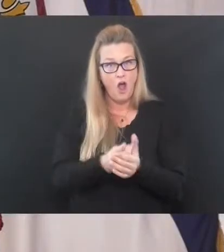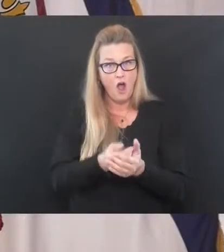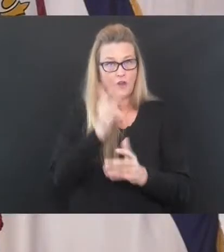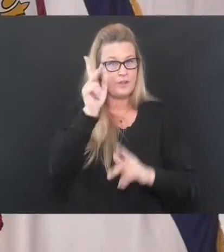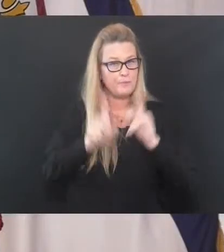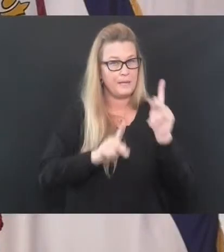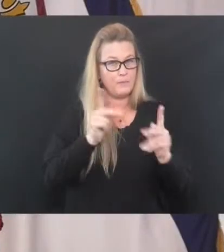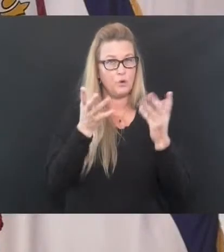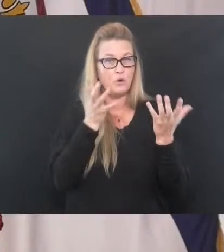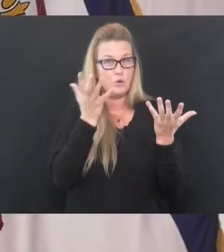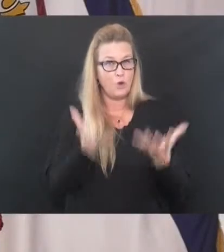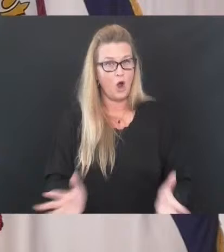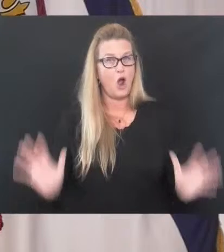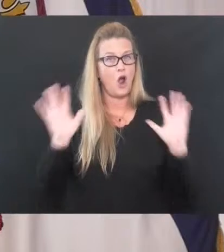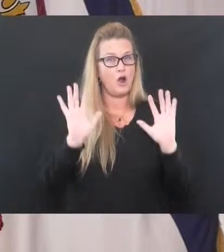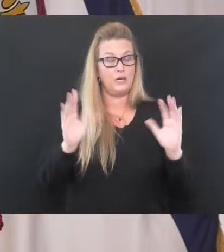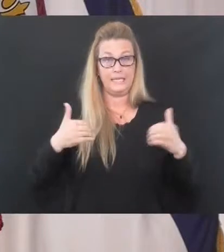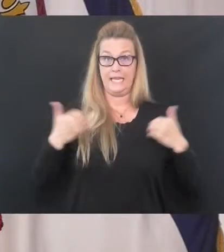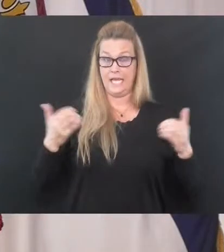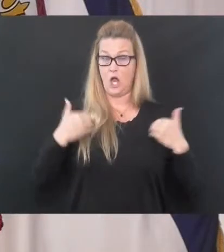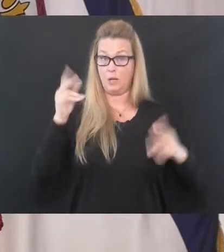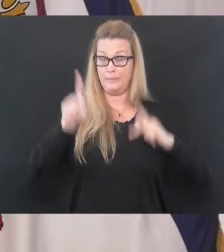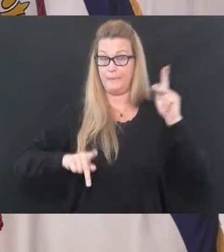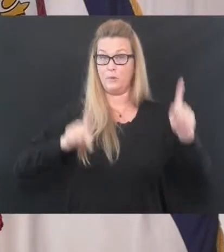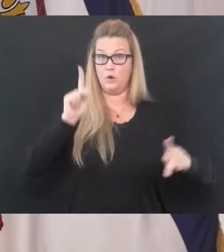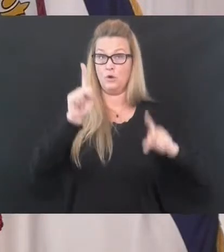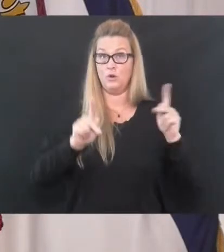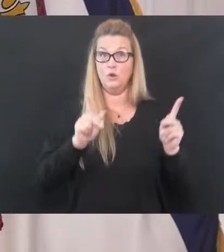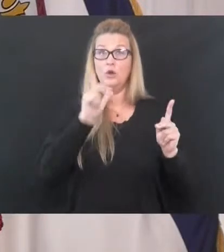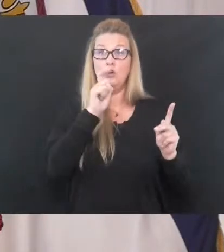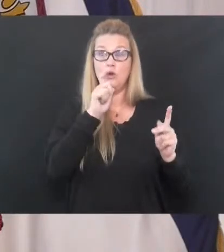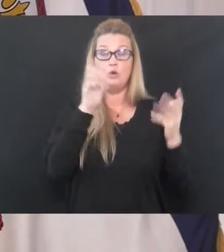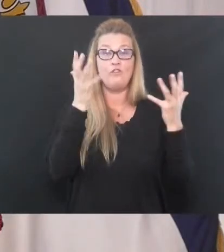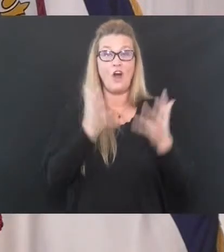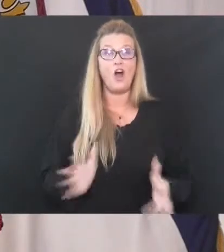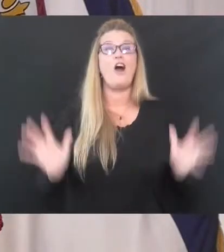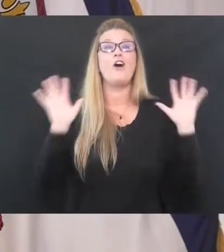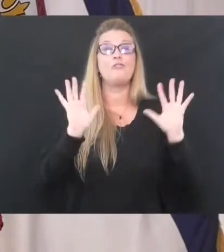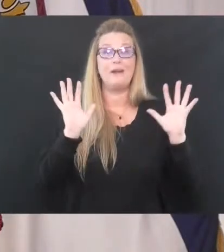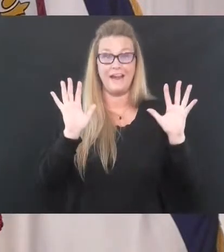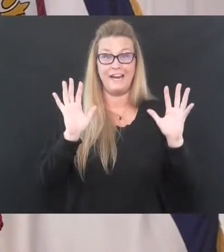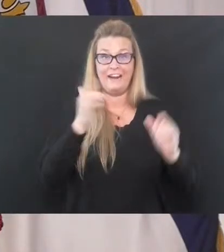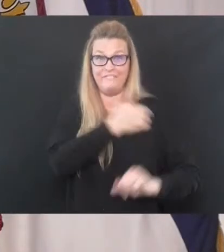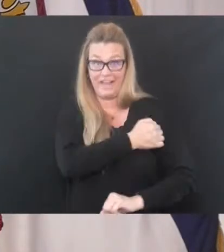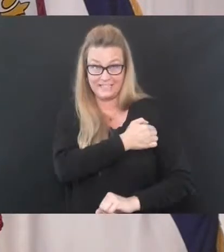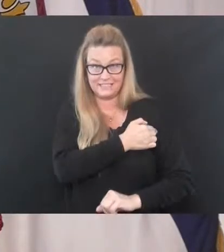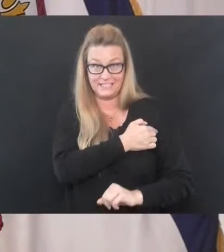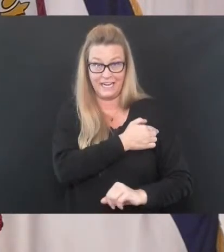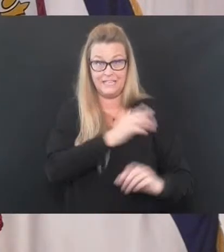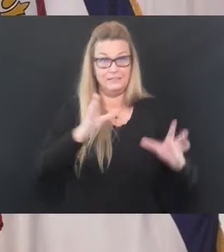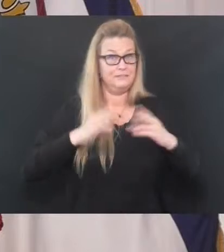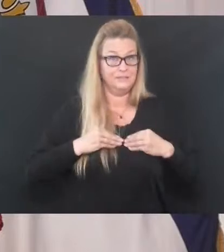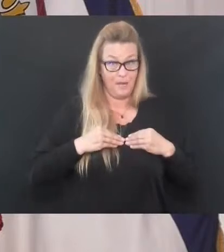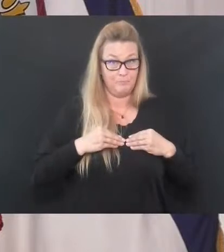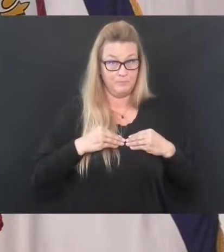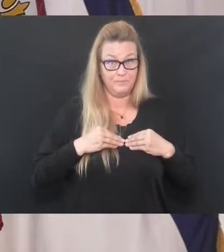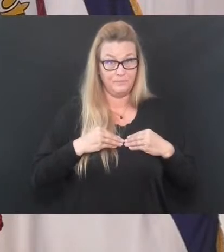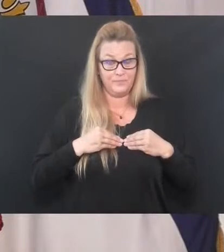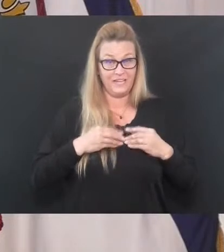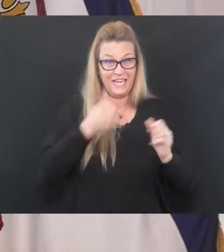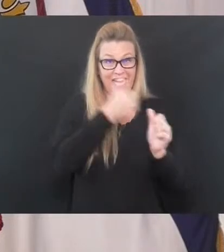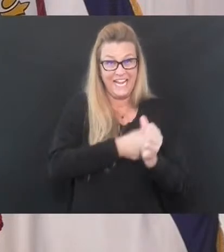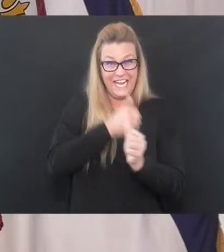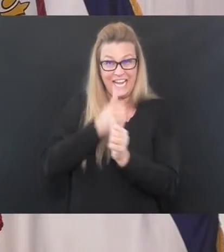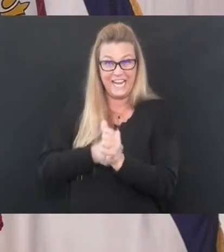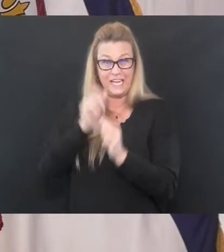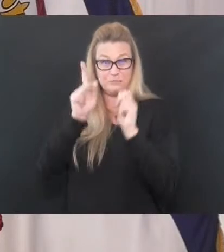stepped up, our young people that have already stepped up and been vaccinated, and every single one of